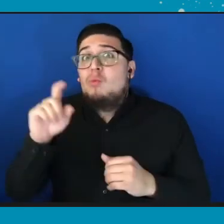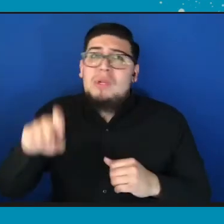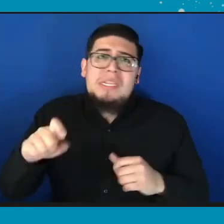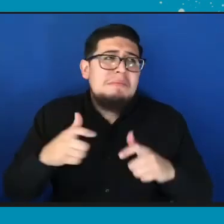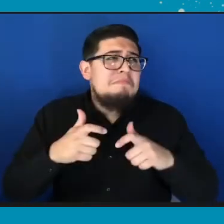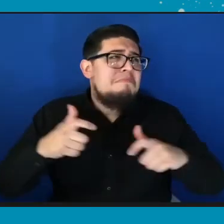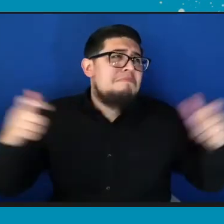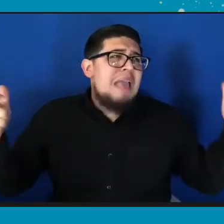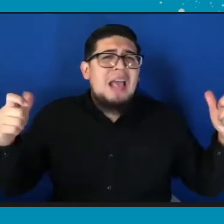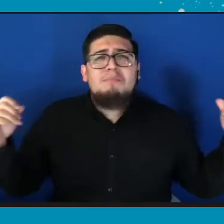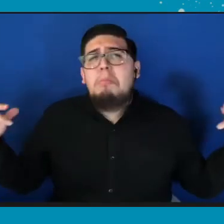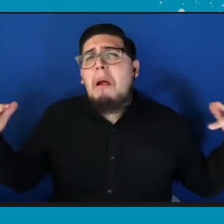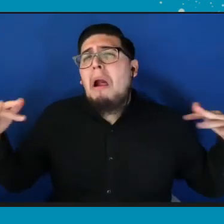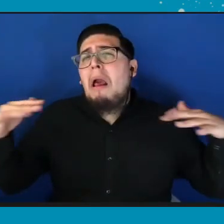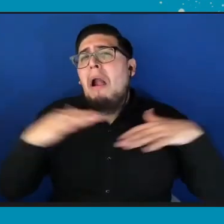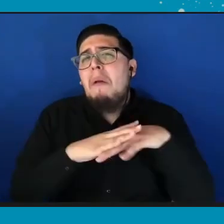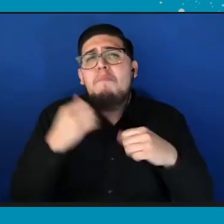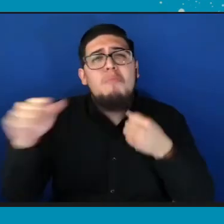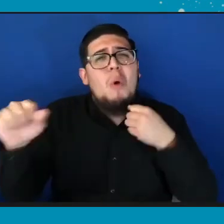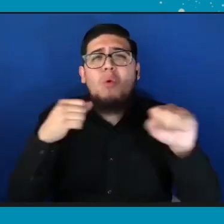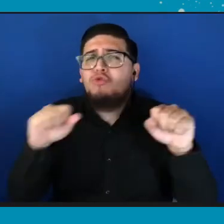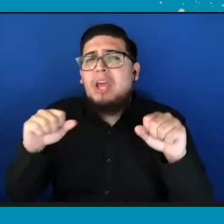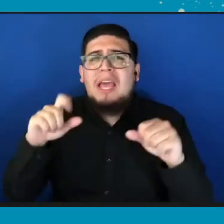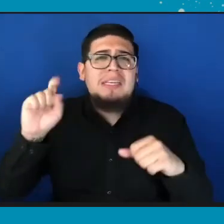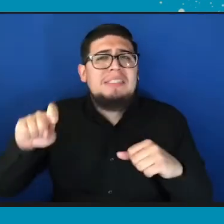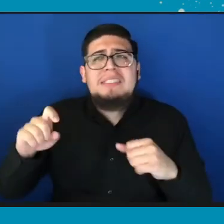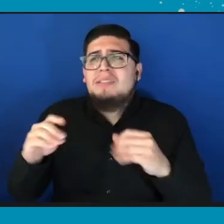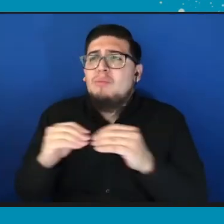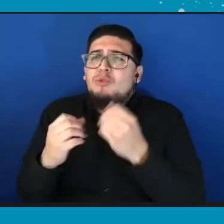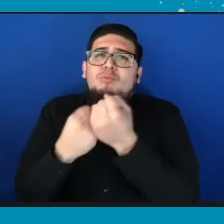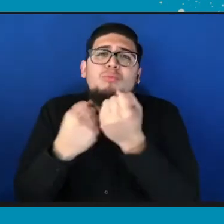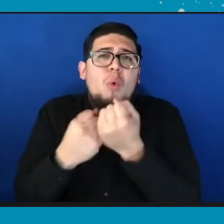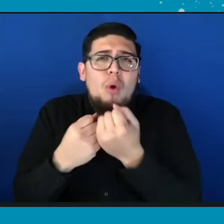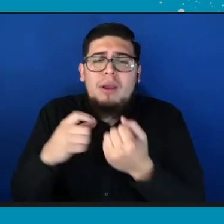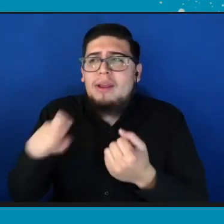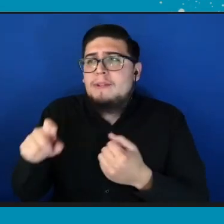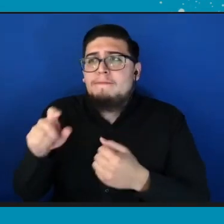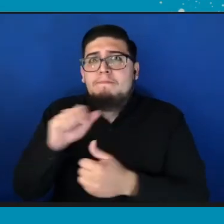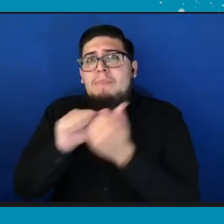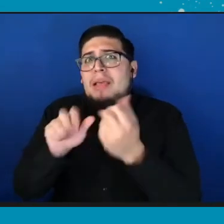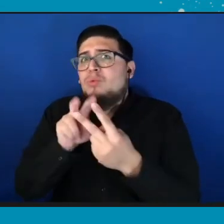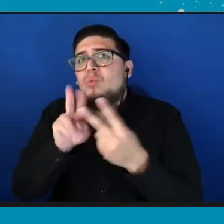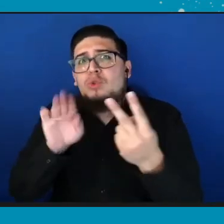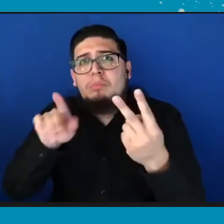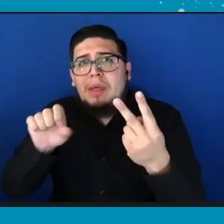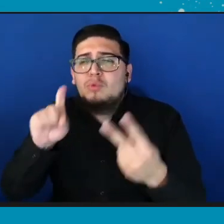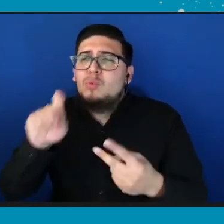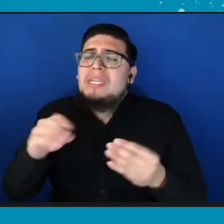really get a comprehensive national voting rights bill and election protection reform bill as well.